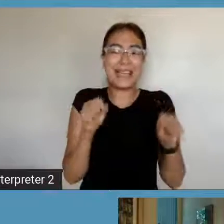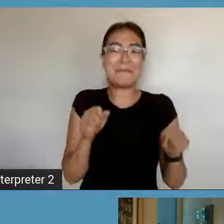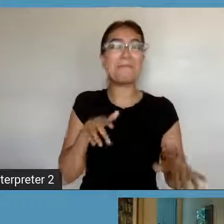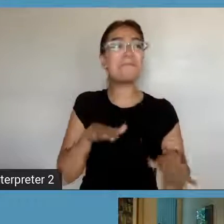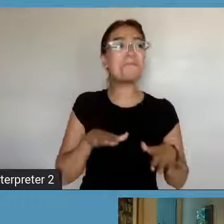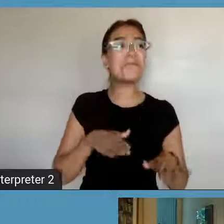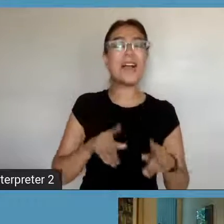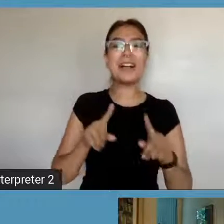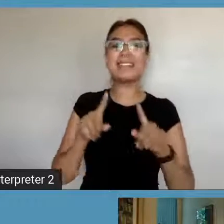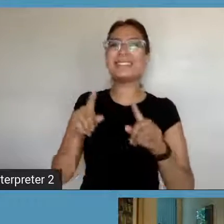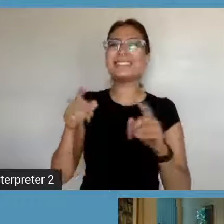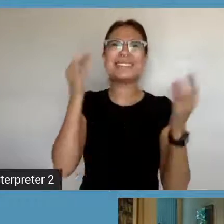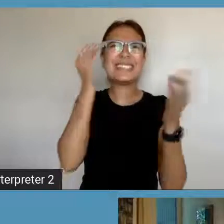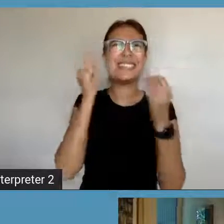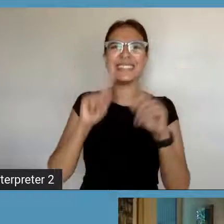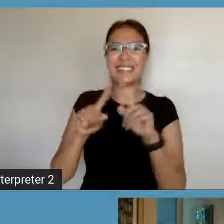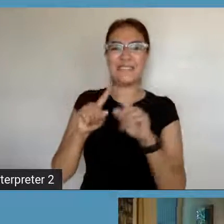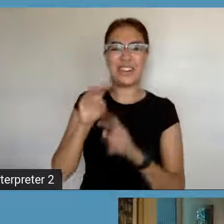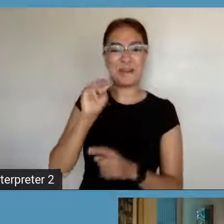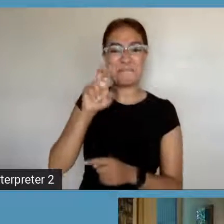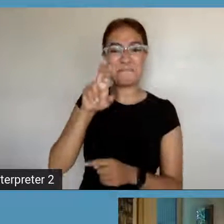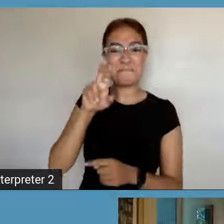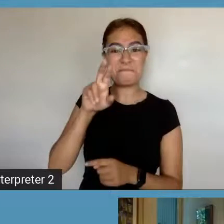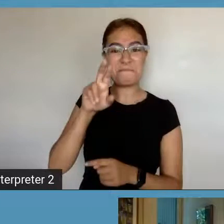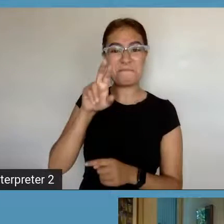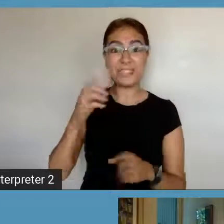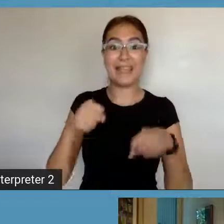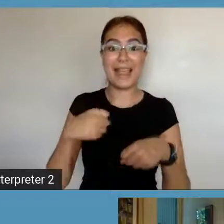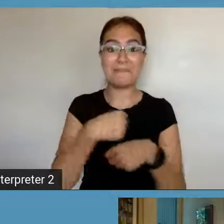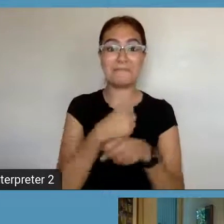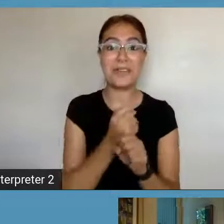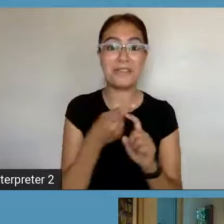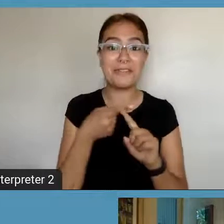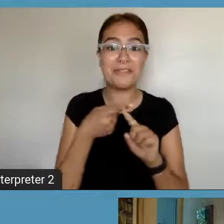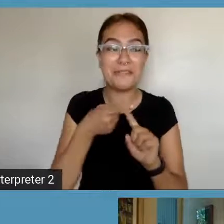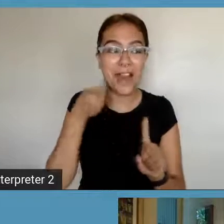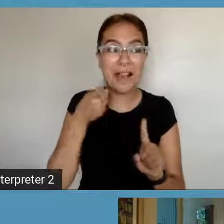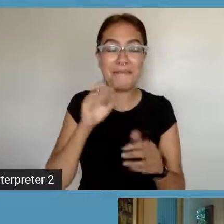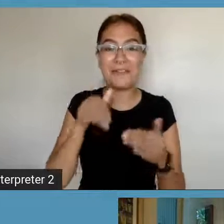the merch that is produced from all of this and, you know, the commercialization of it all.